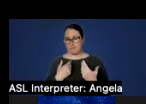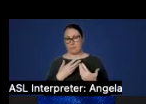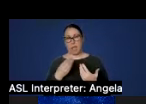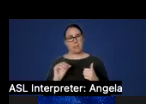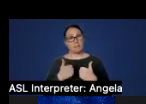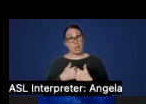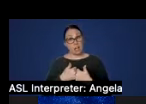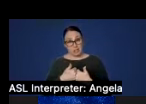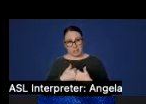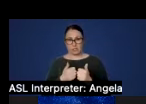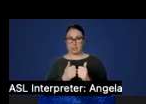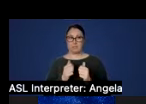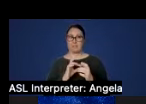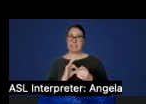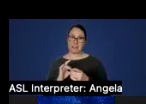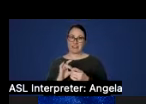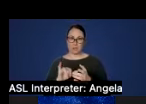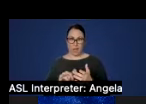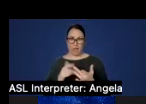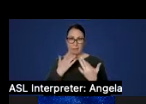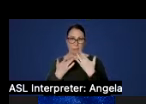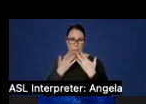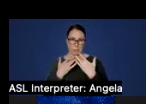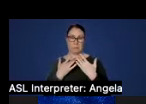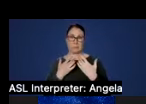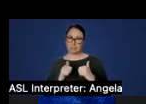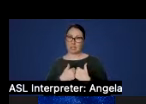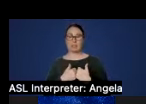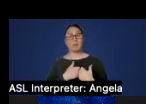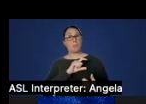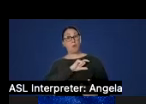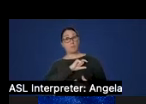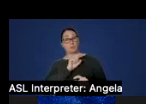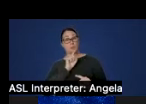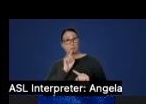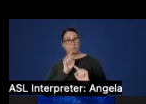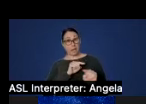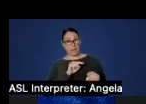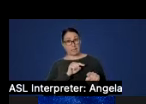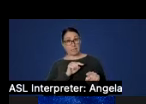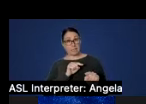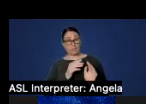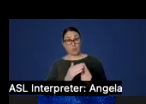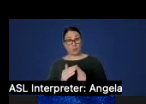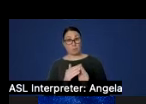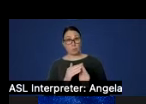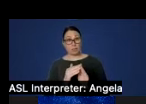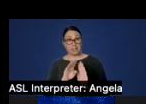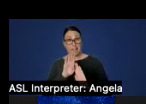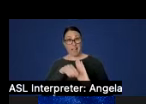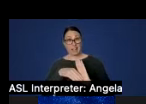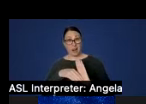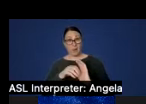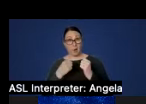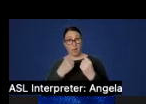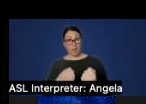that will come with that. So it showed on there that the officer is responding, you know, to a community 30 minutes away. By the time he